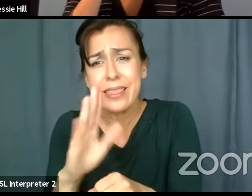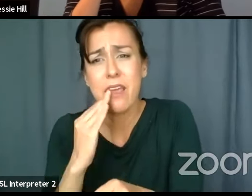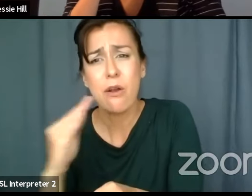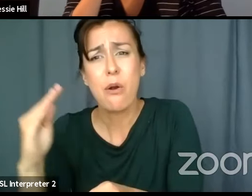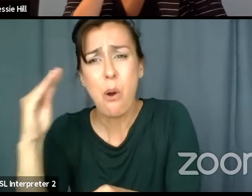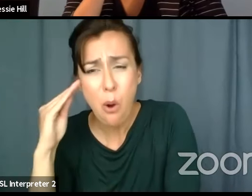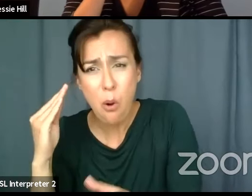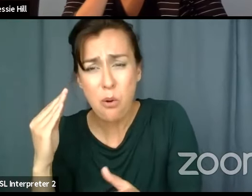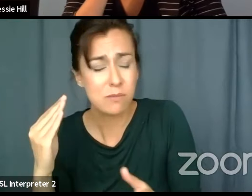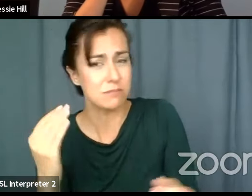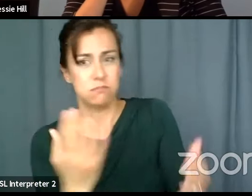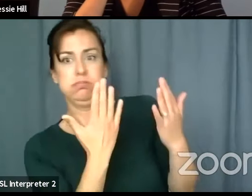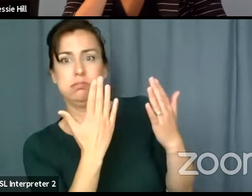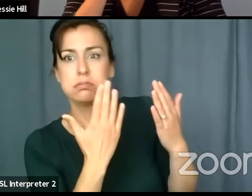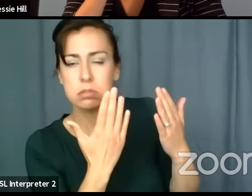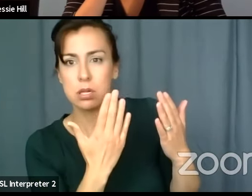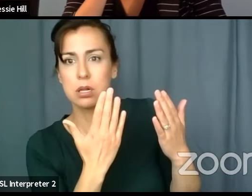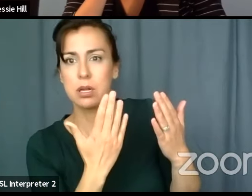and to be killed